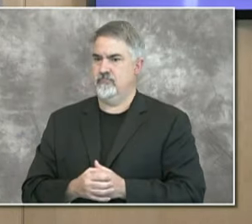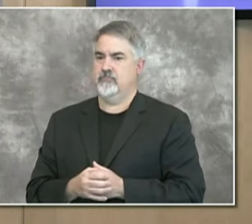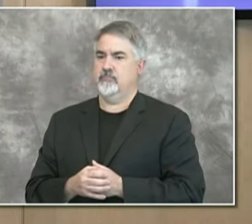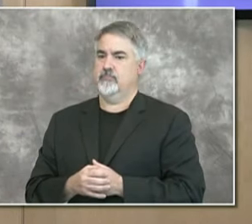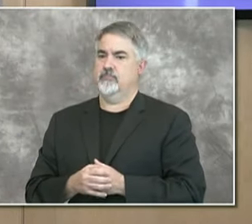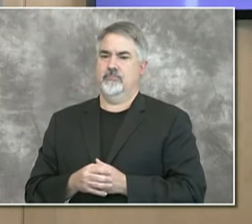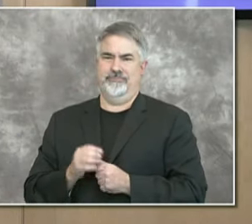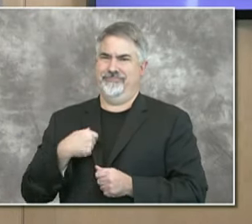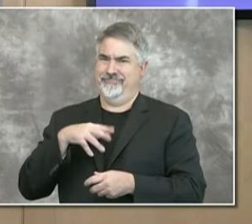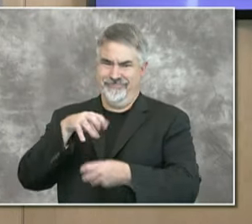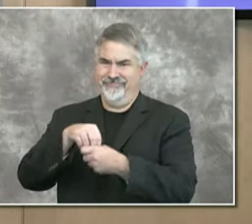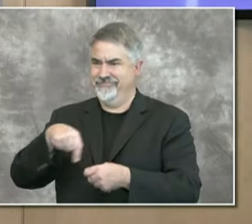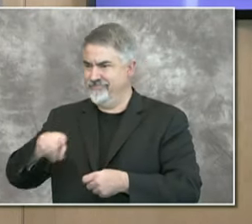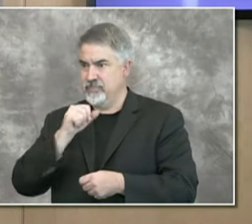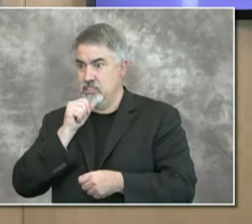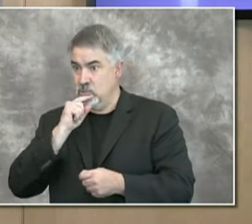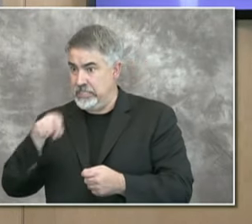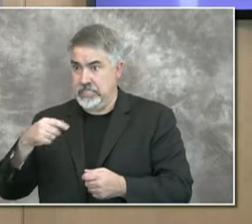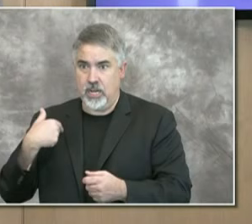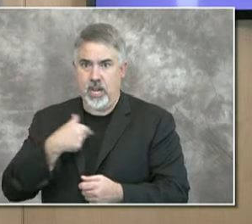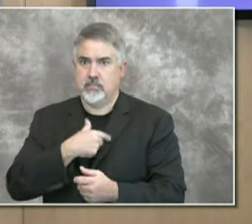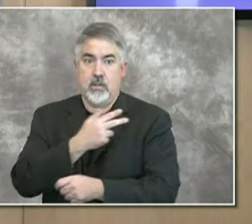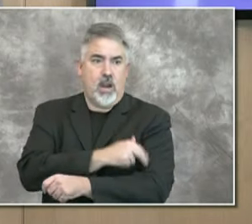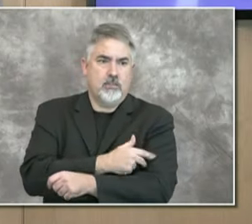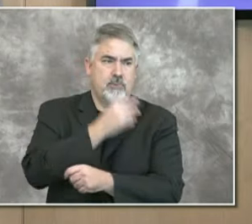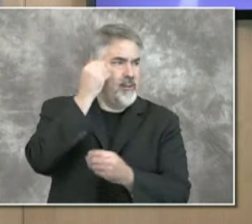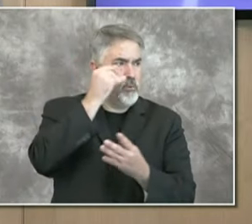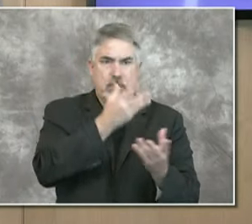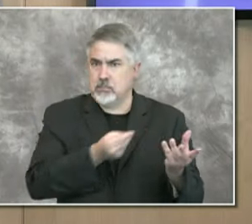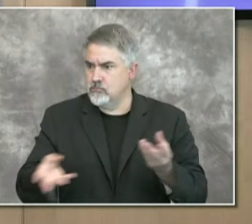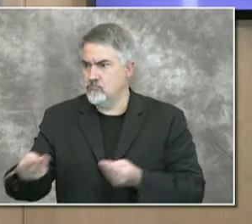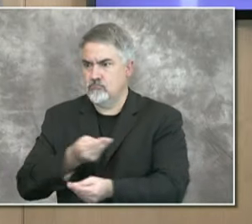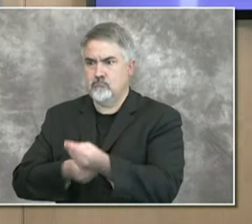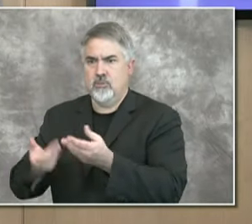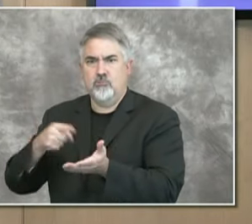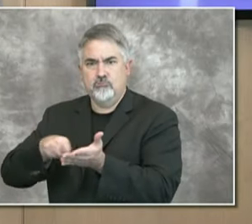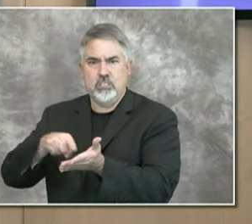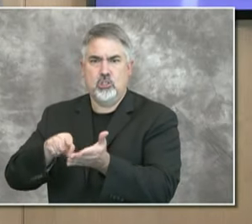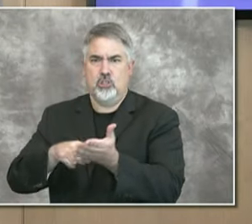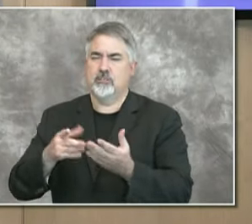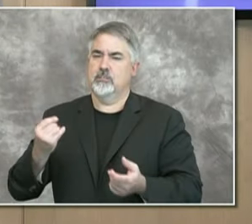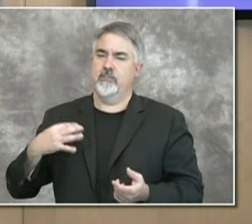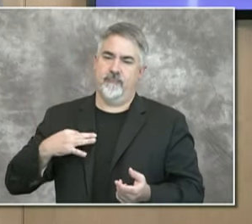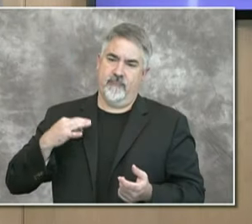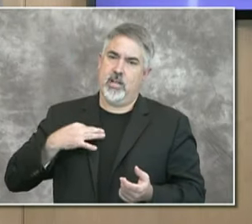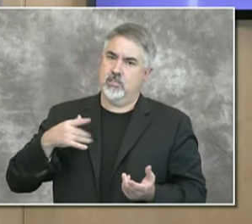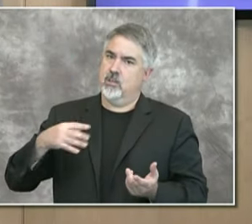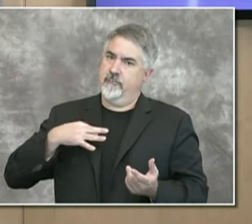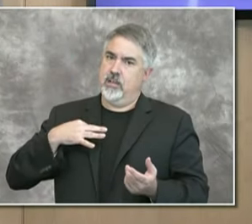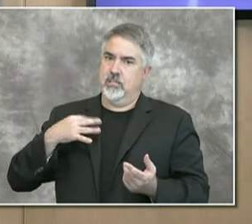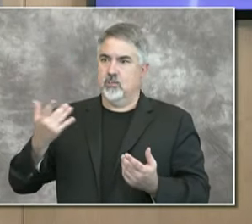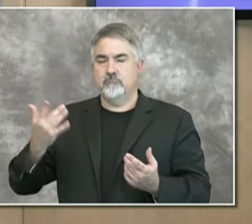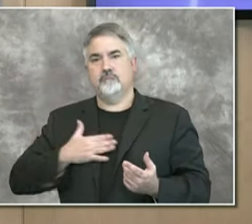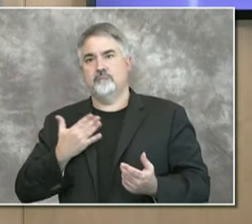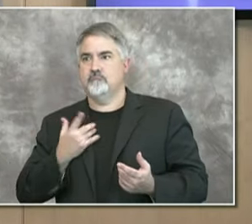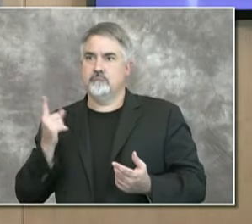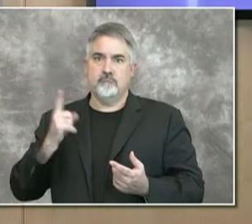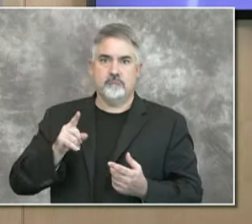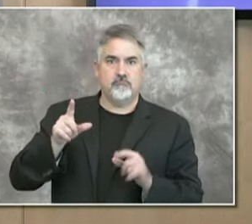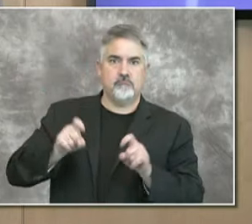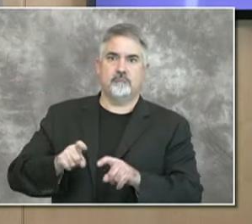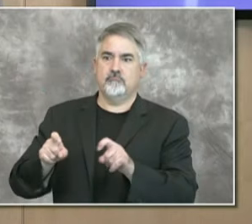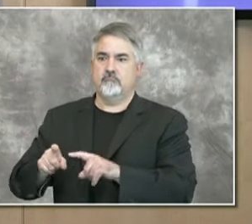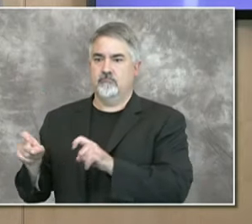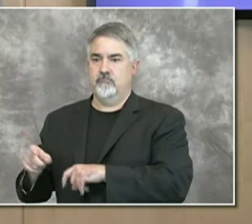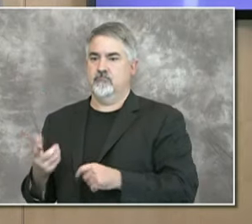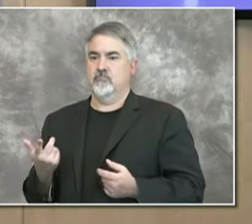course, in any clinical trial is something that is voluntary and would be up ultimately to the individual, but